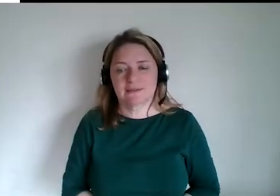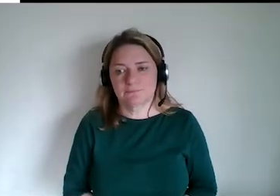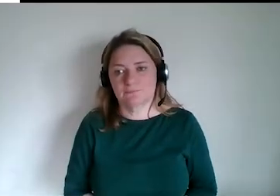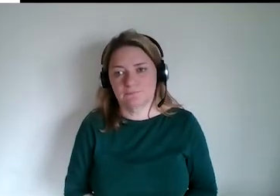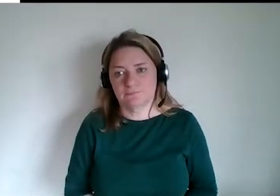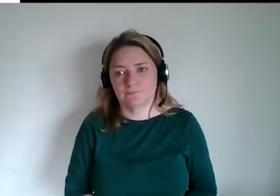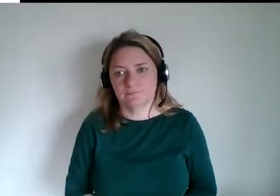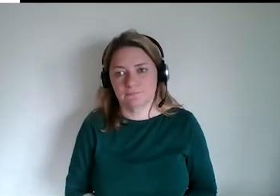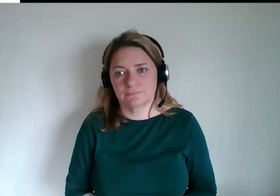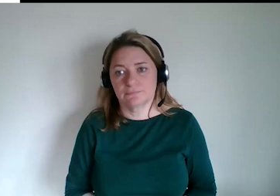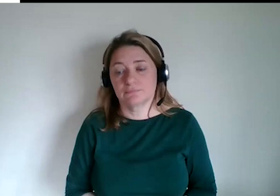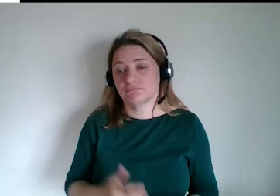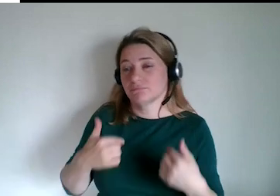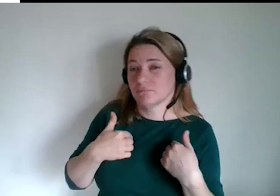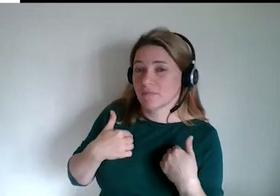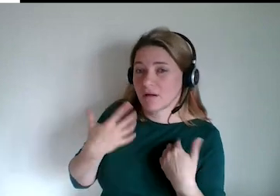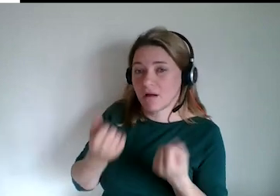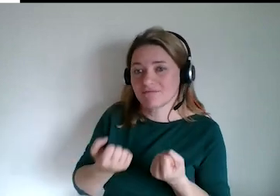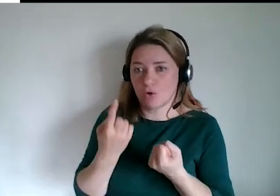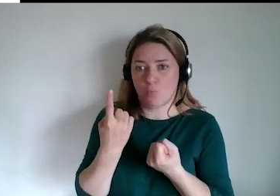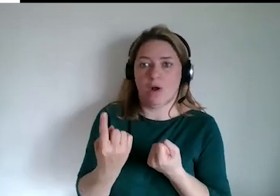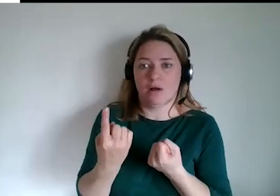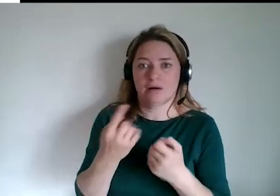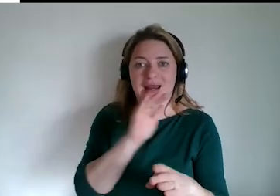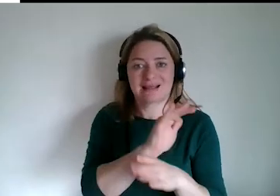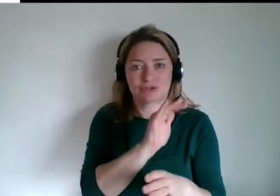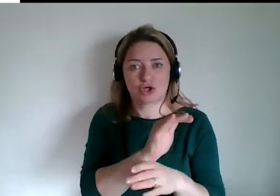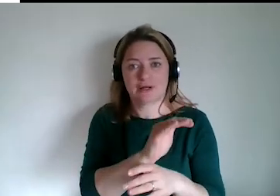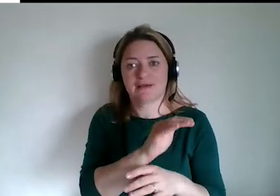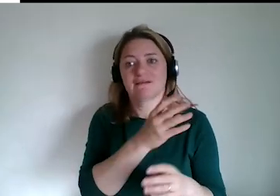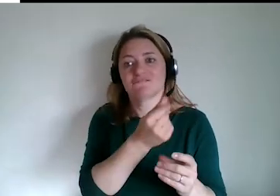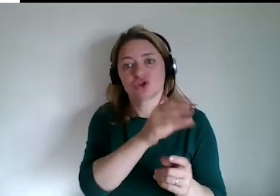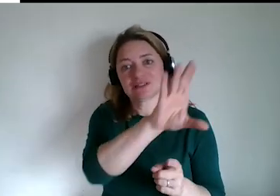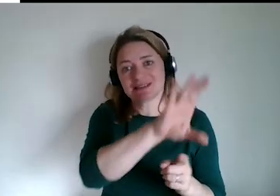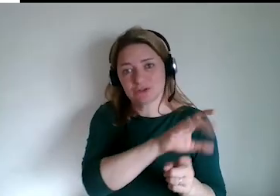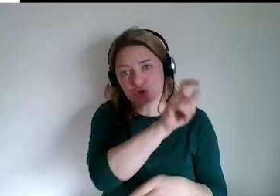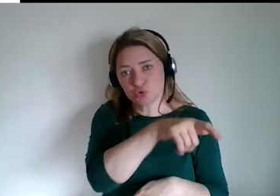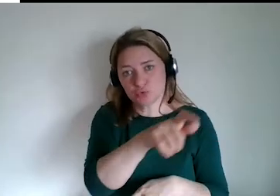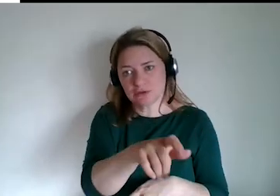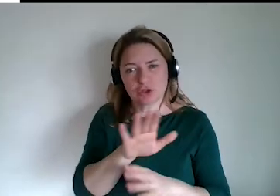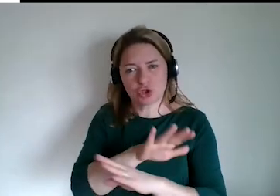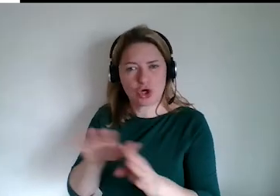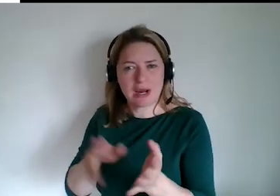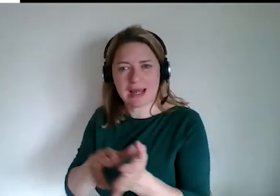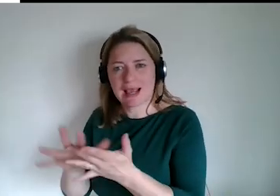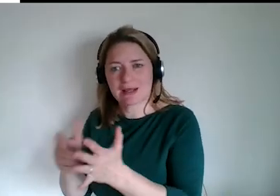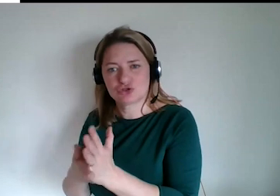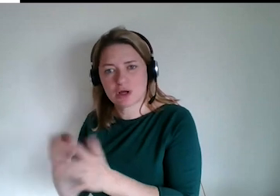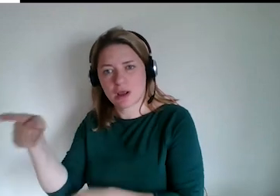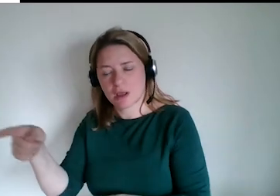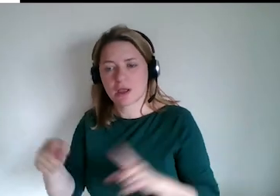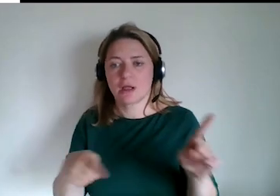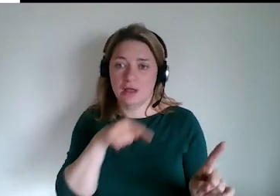got one externally funded student. I'm not my NHR funded PhD student, another one, and